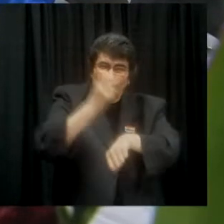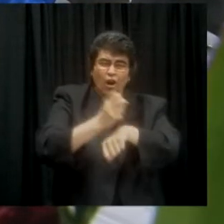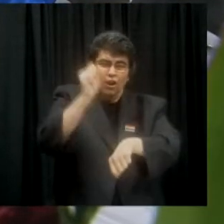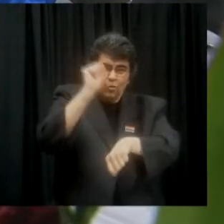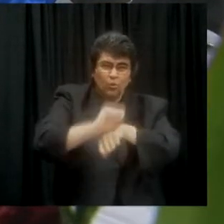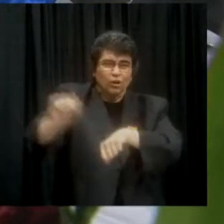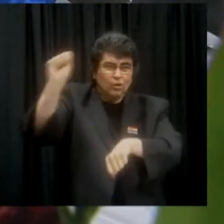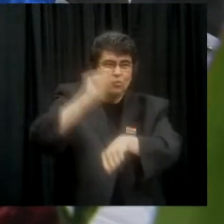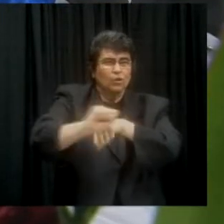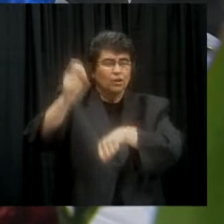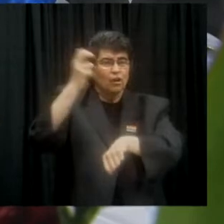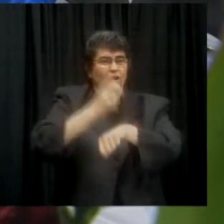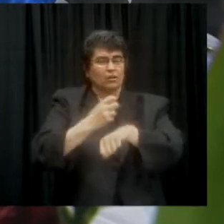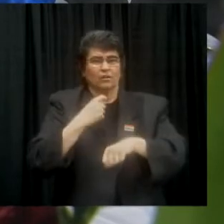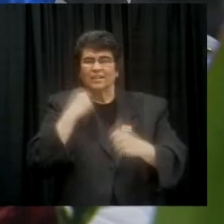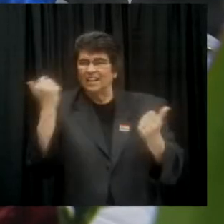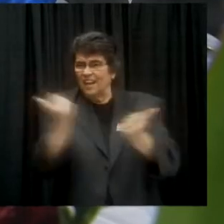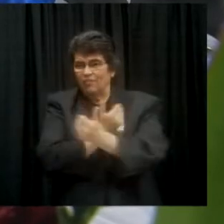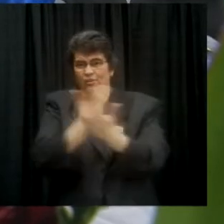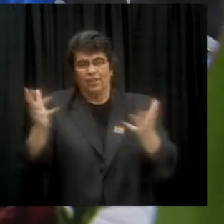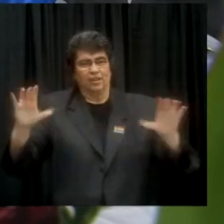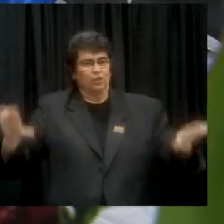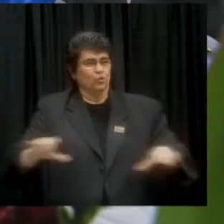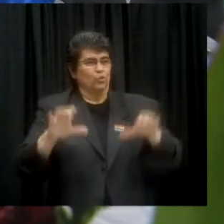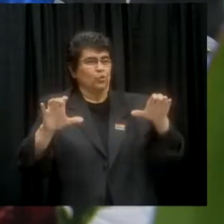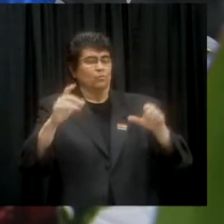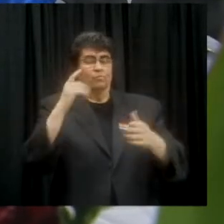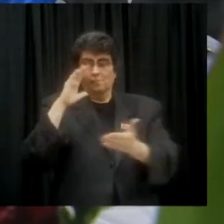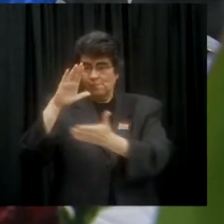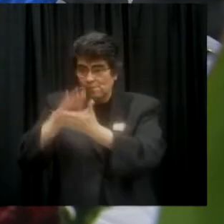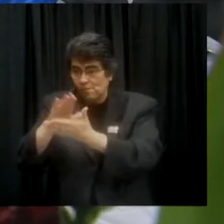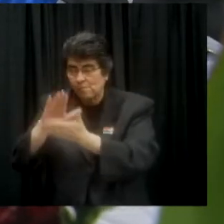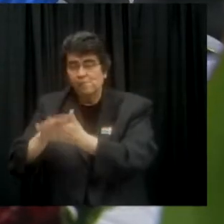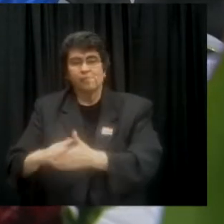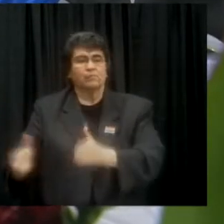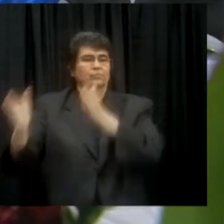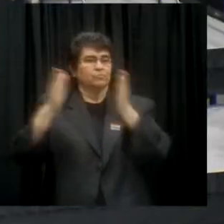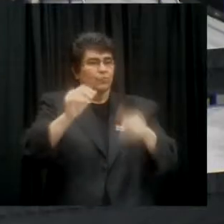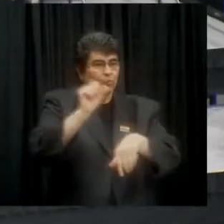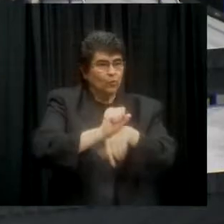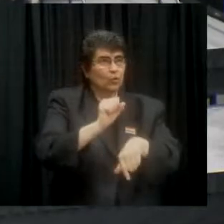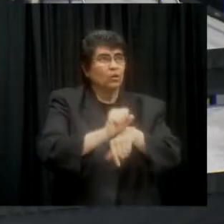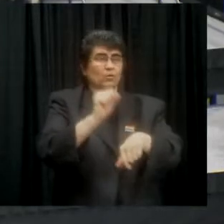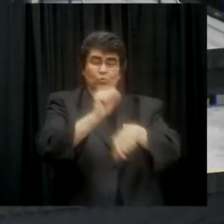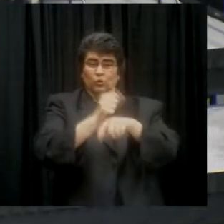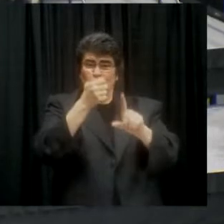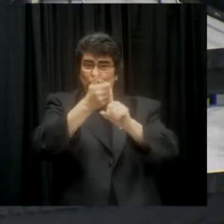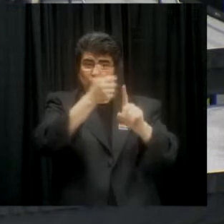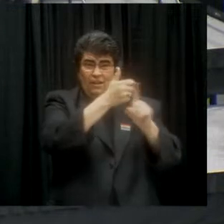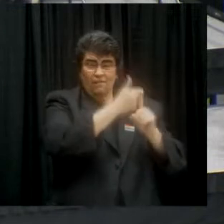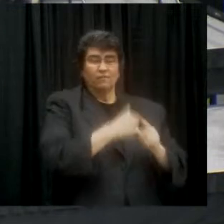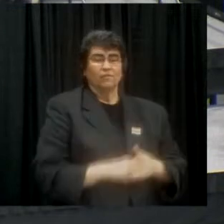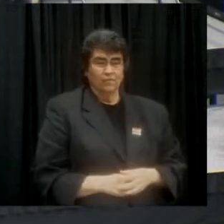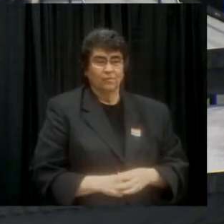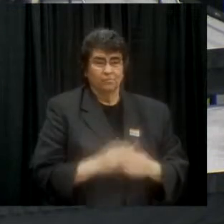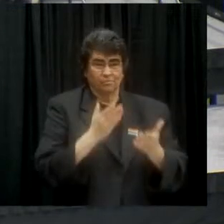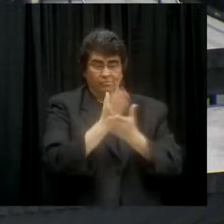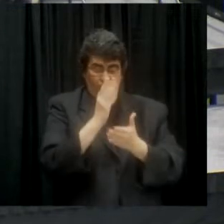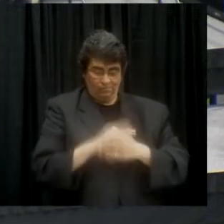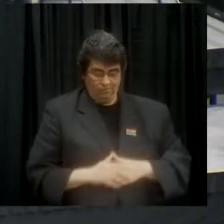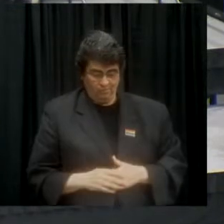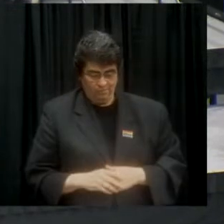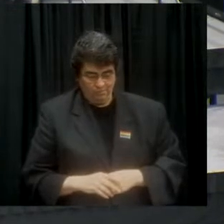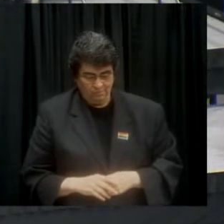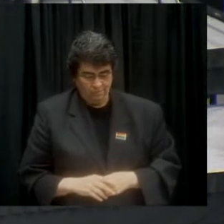work hard in everything you do, whether that's school, whether that's work, or even working on yourself, all right?